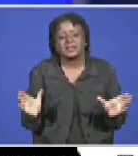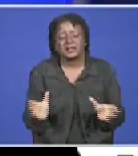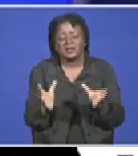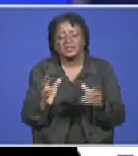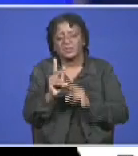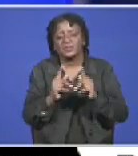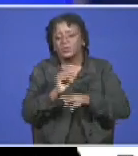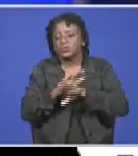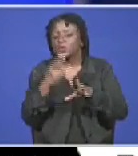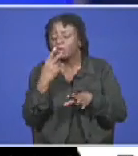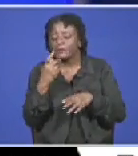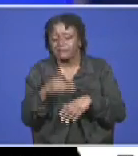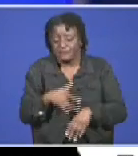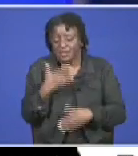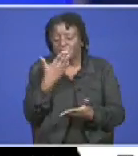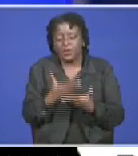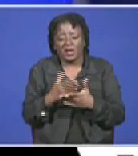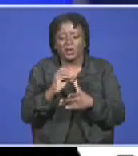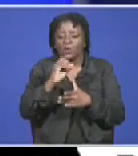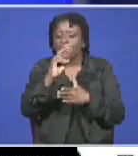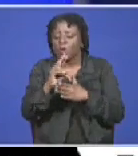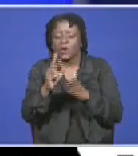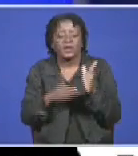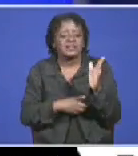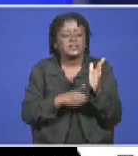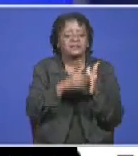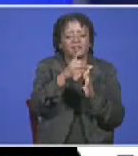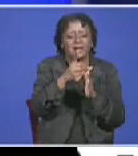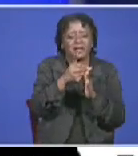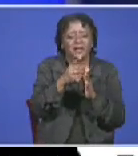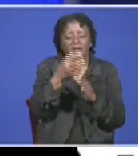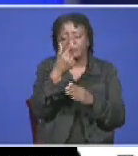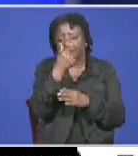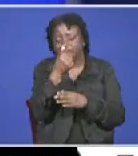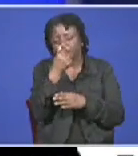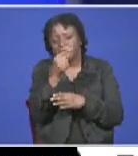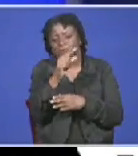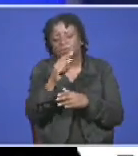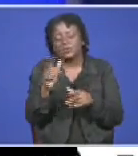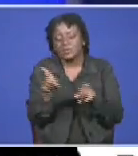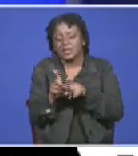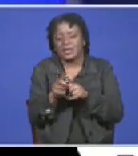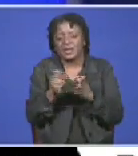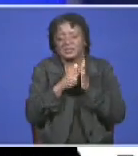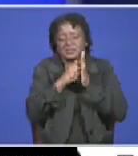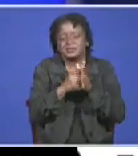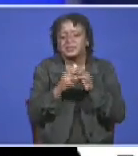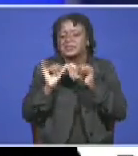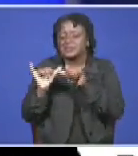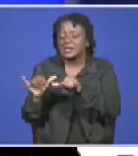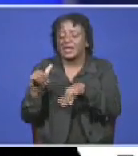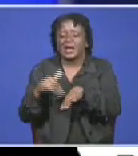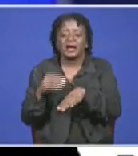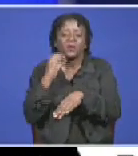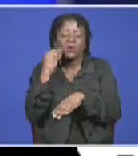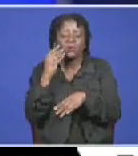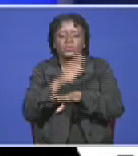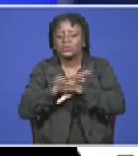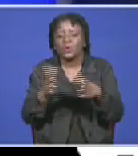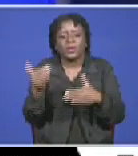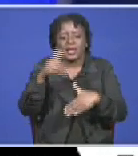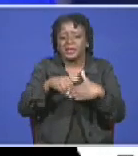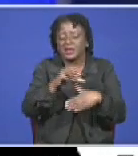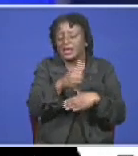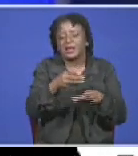feel well or develop flu-like symptoms to stay at home and avoid entering any bank branch. Consumers who have to visit a branch